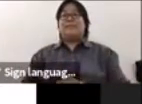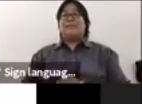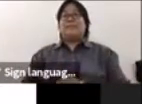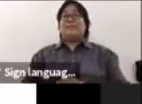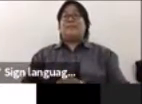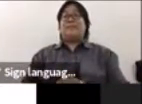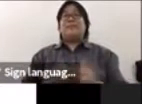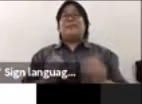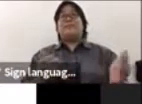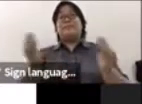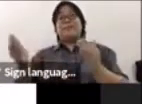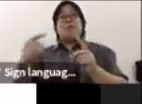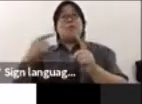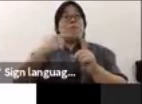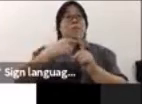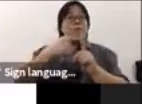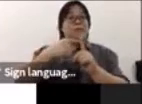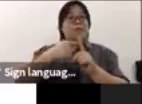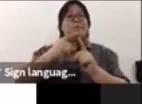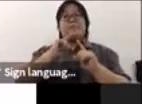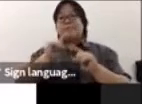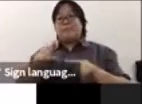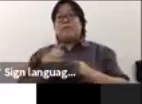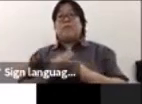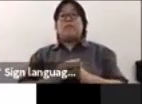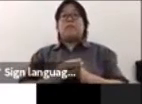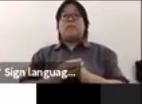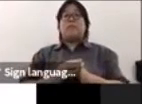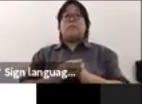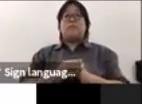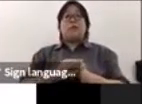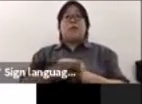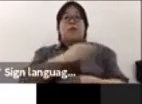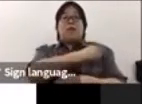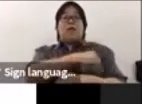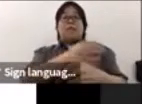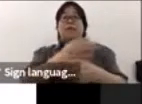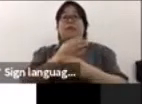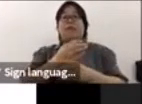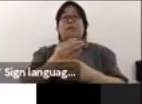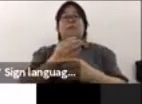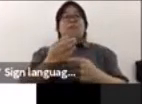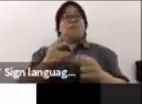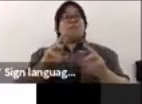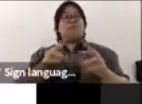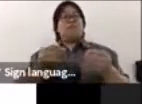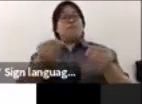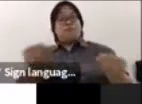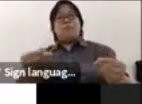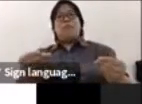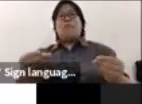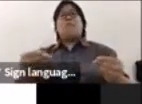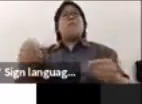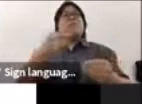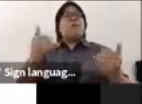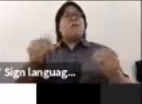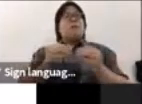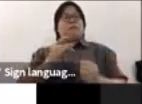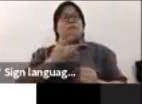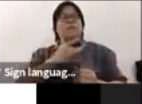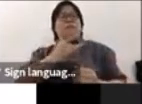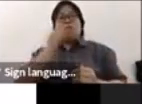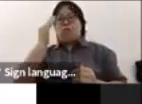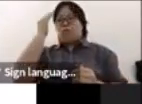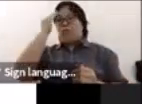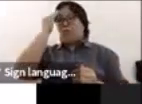Another positive here, experience was shared by participants that healthcare providers are more sensitive